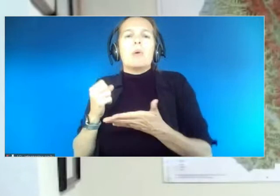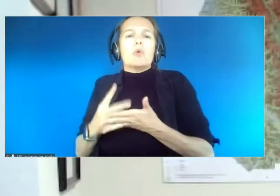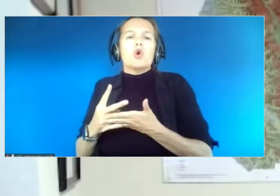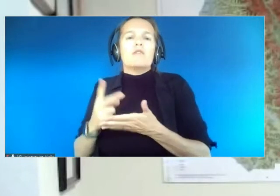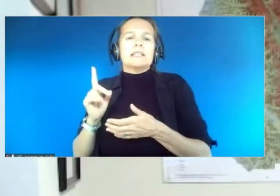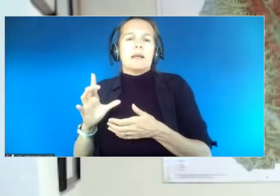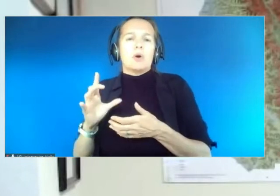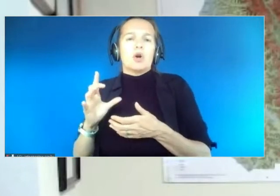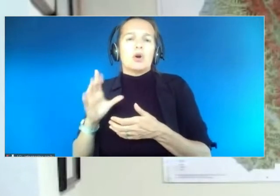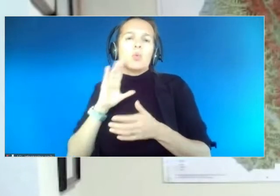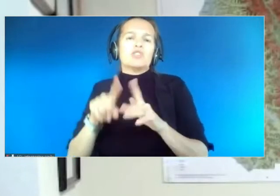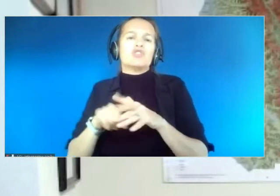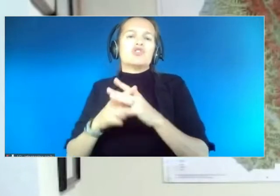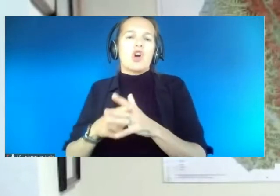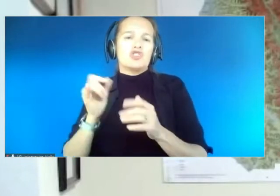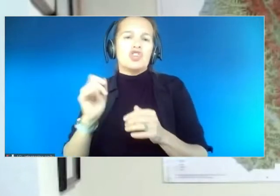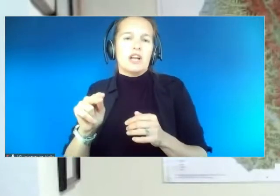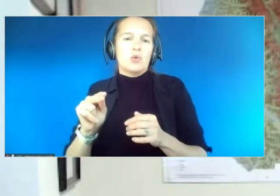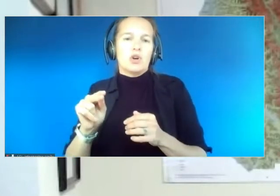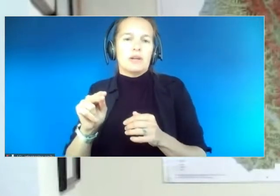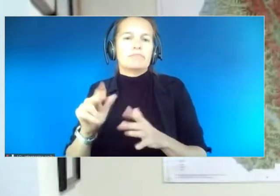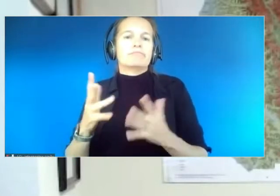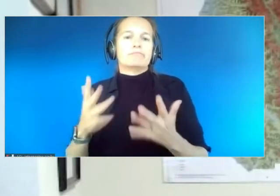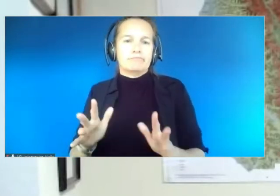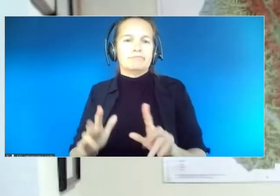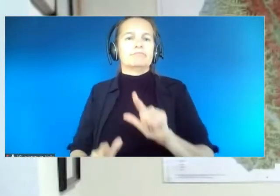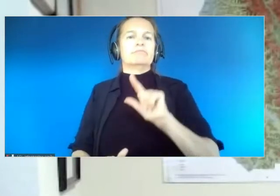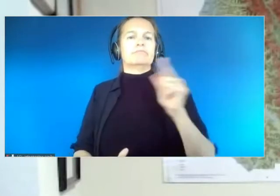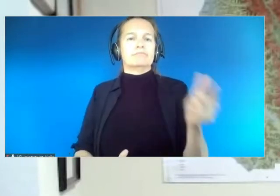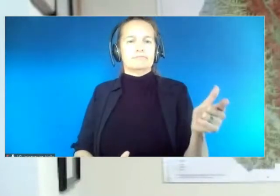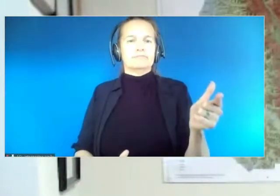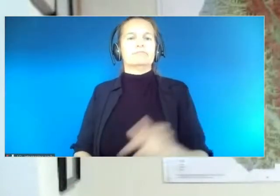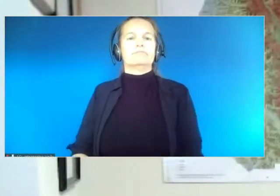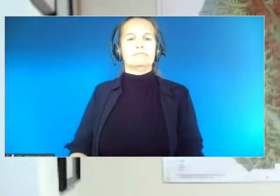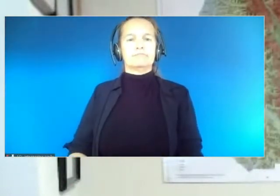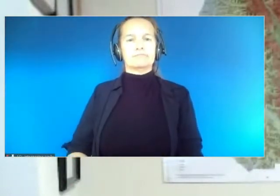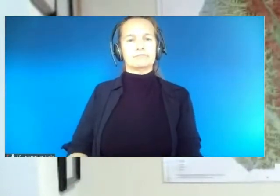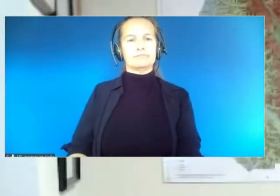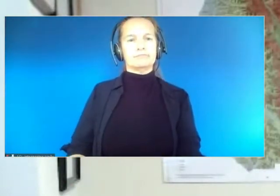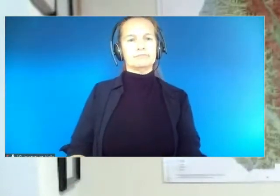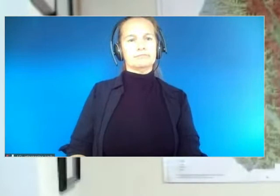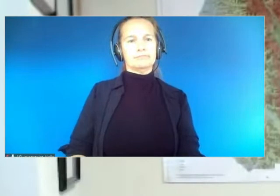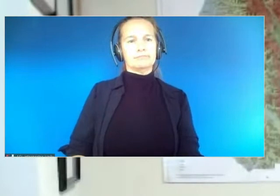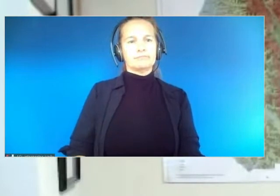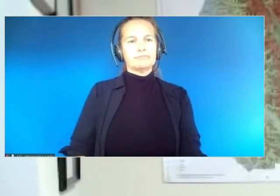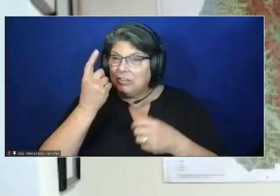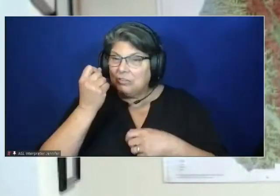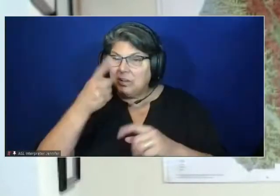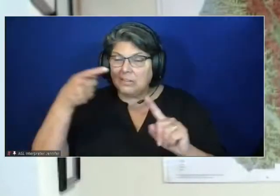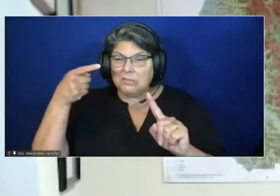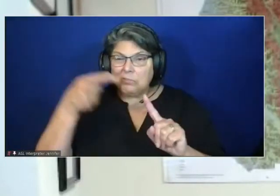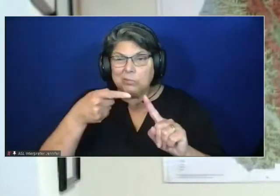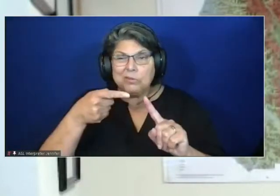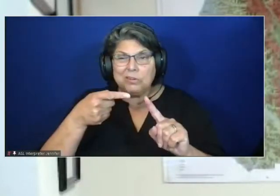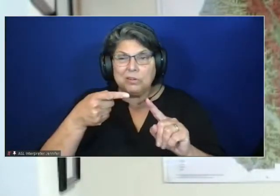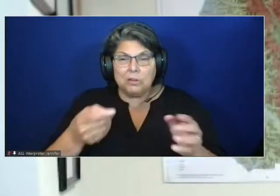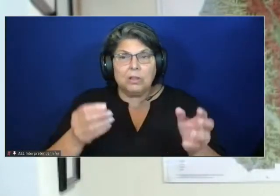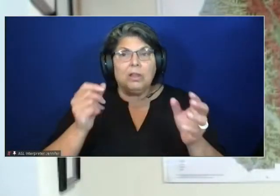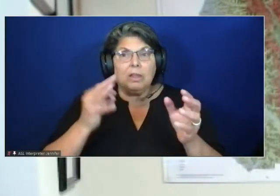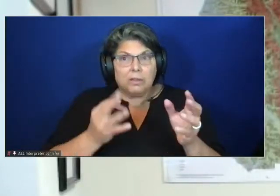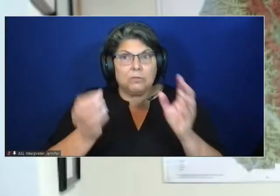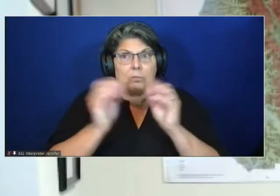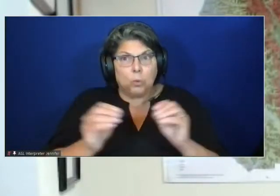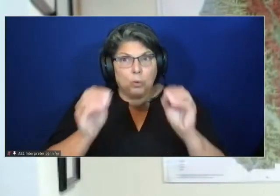and then January we would start that. The point is that the more people there are who are vaccinated and